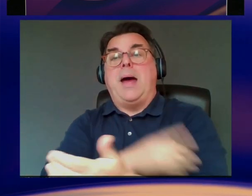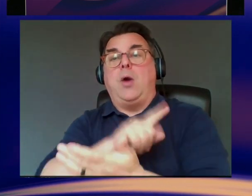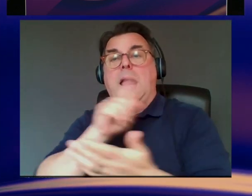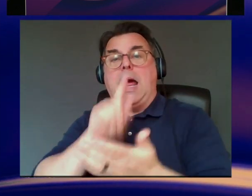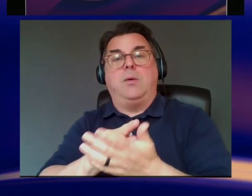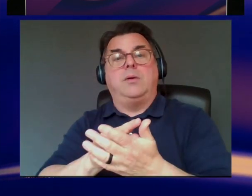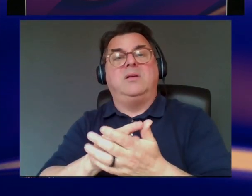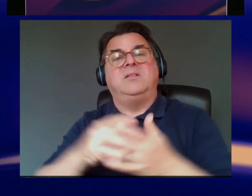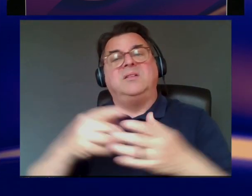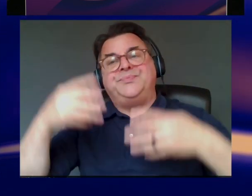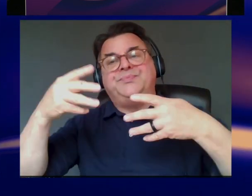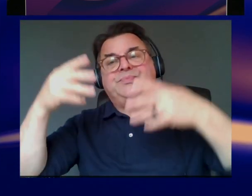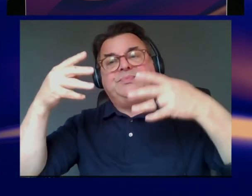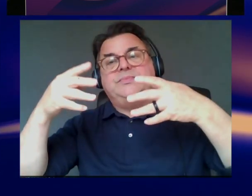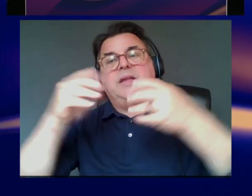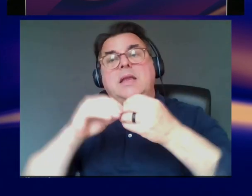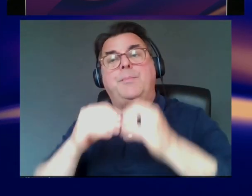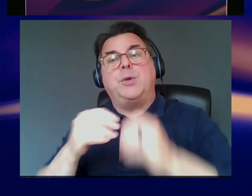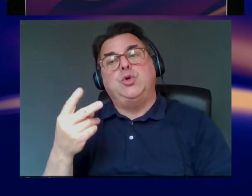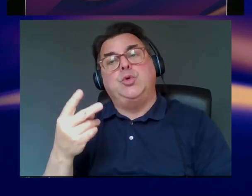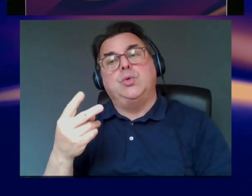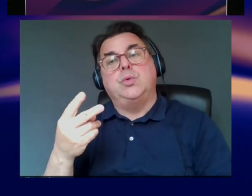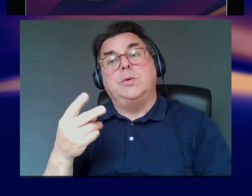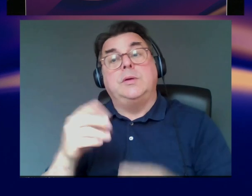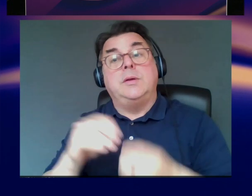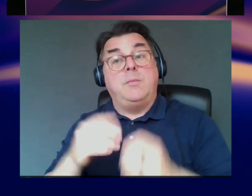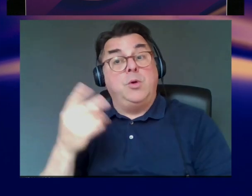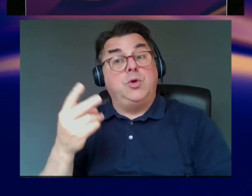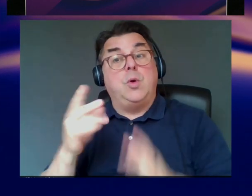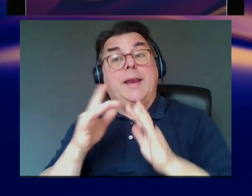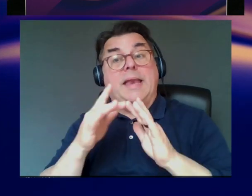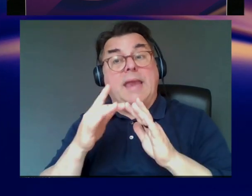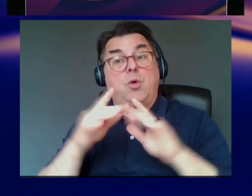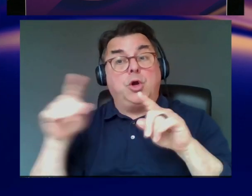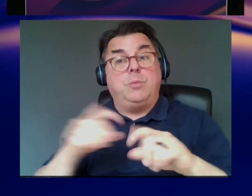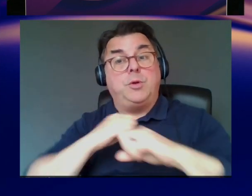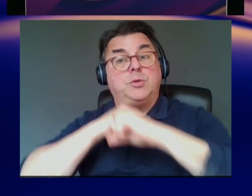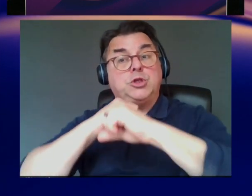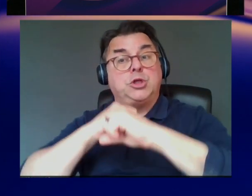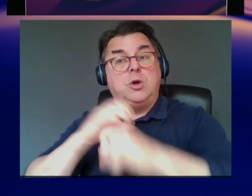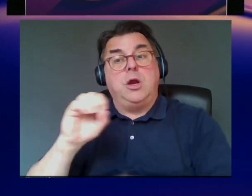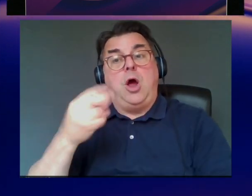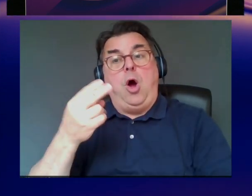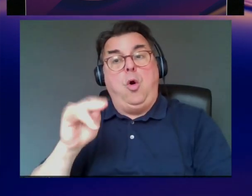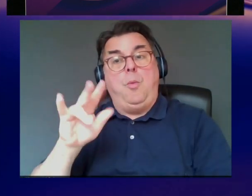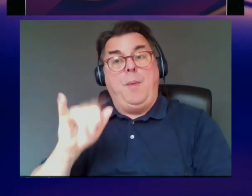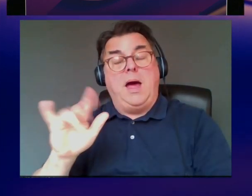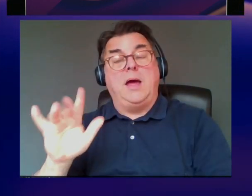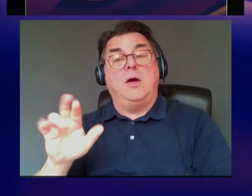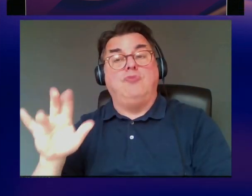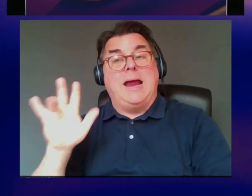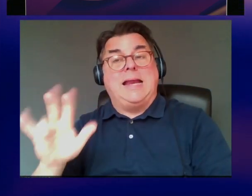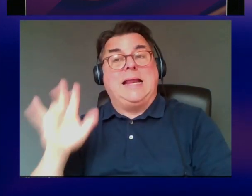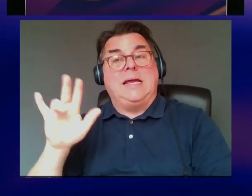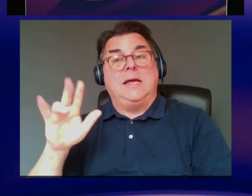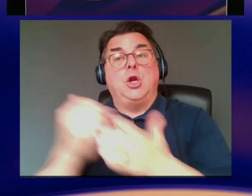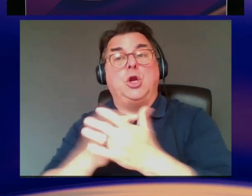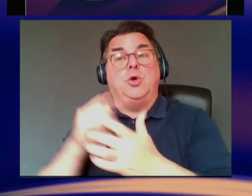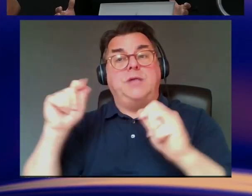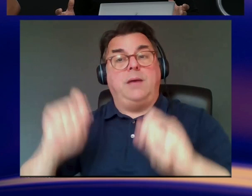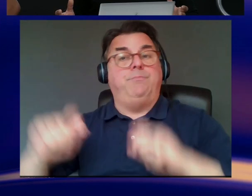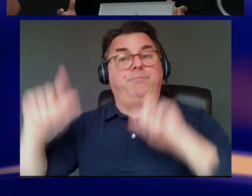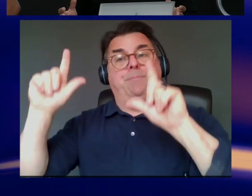building an application and shipping that using the AWS Cloud resources. Okay, so I'm new to this, right? I check out